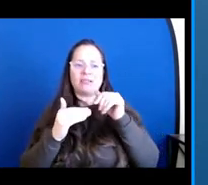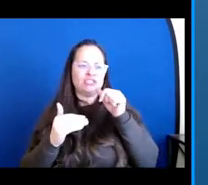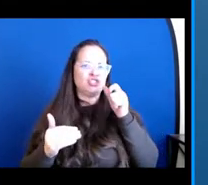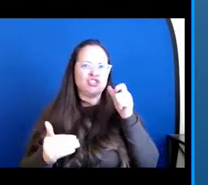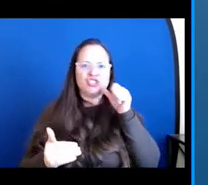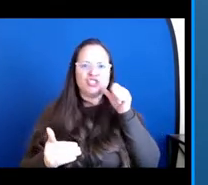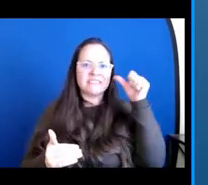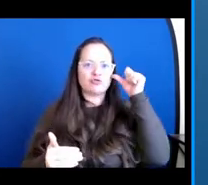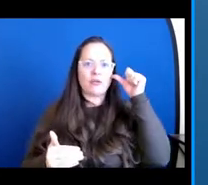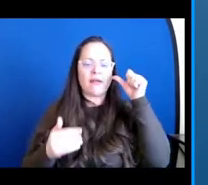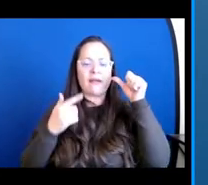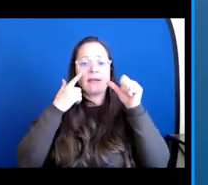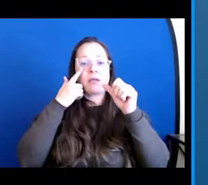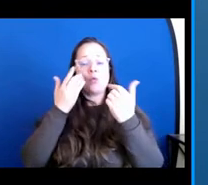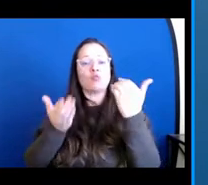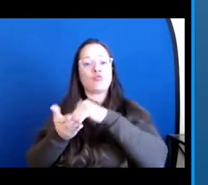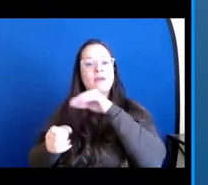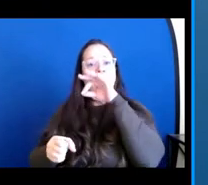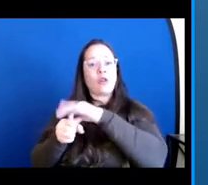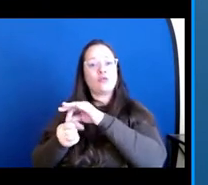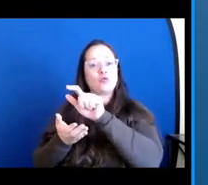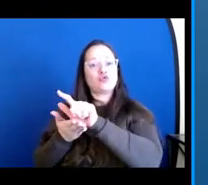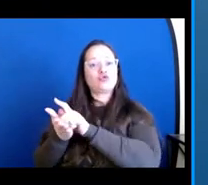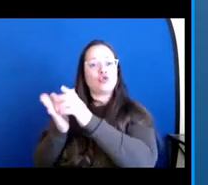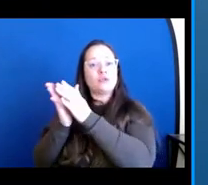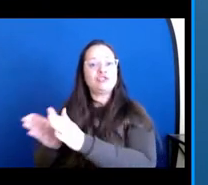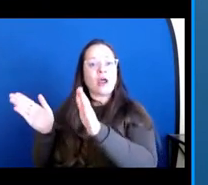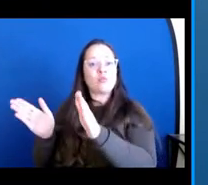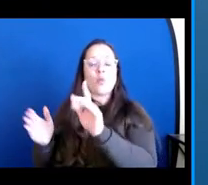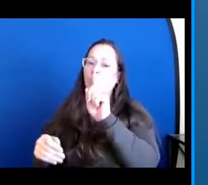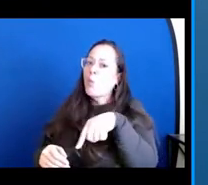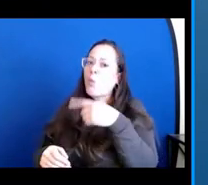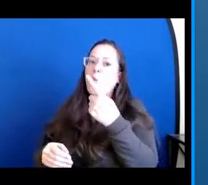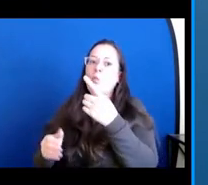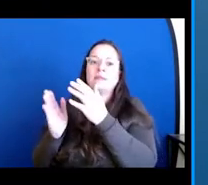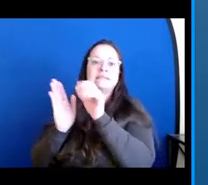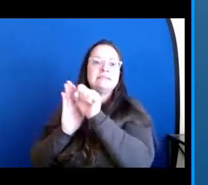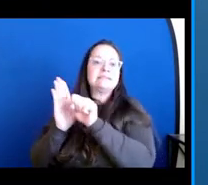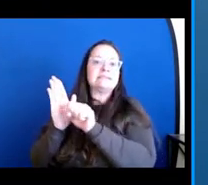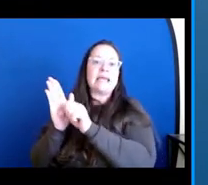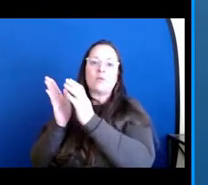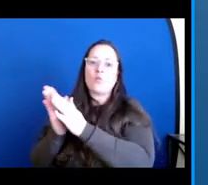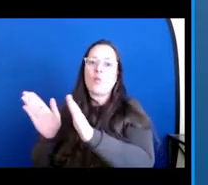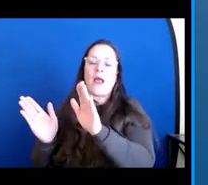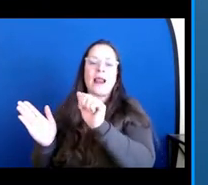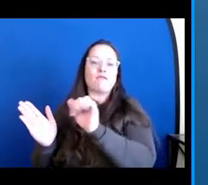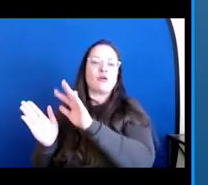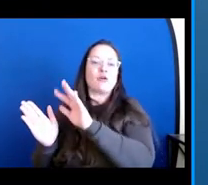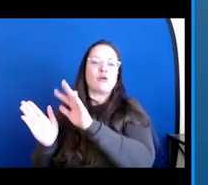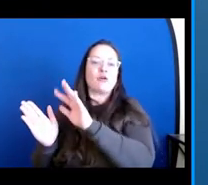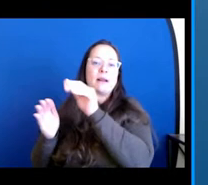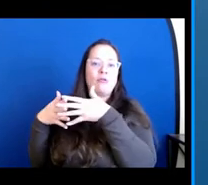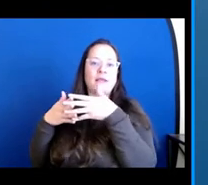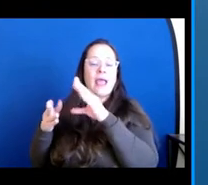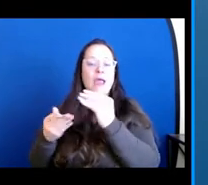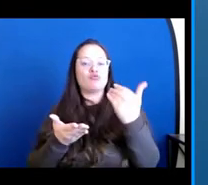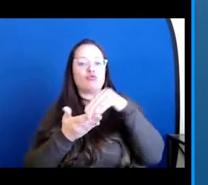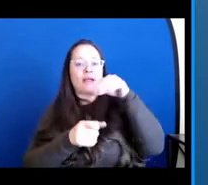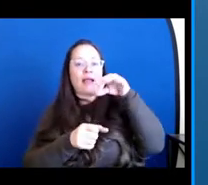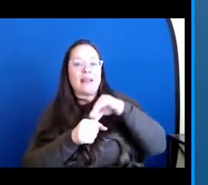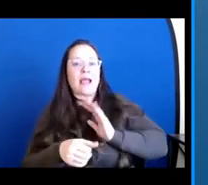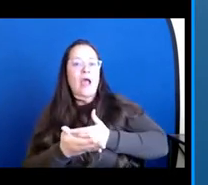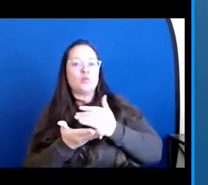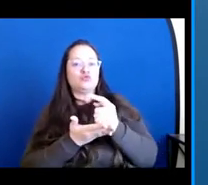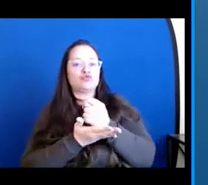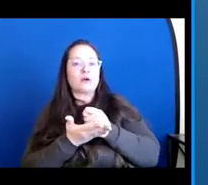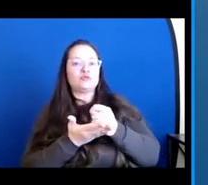re-electing our attorney general who is Nevada's only Statewide elected African-American re-electing our Treasurer who is a labor